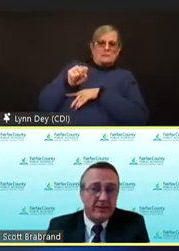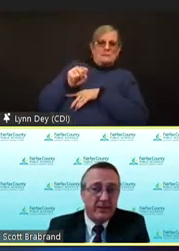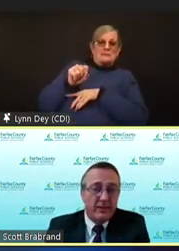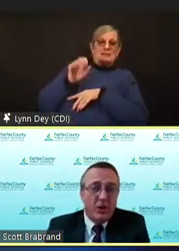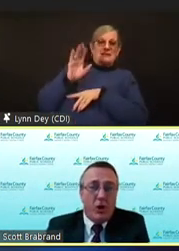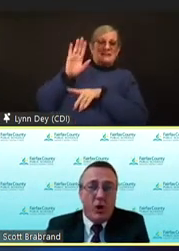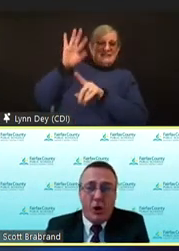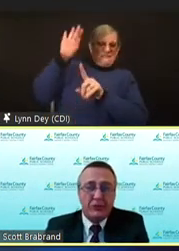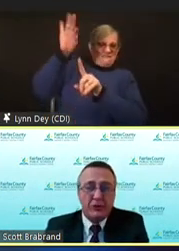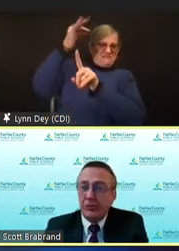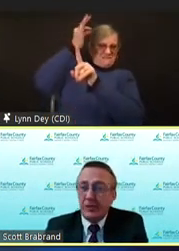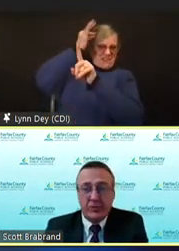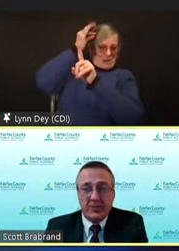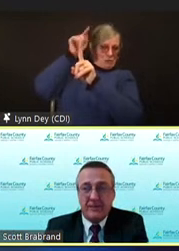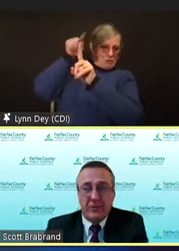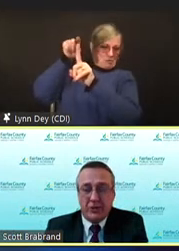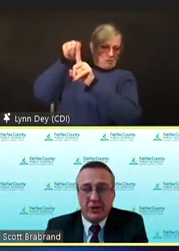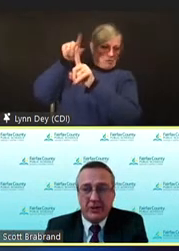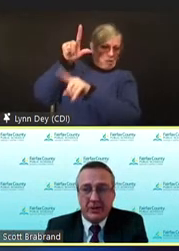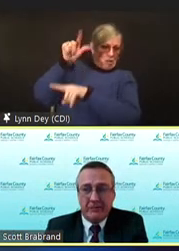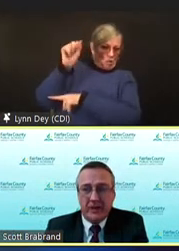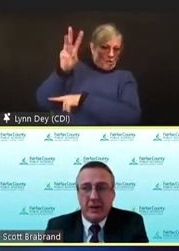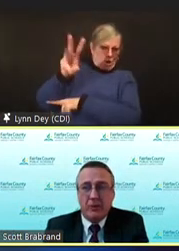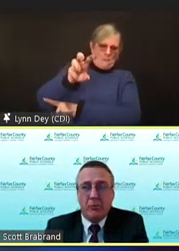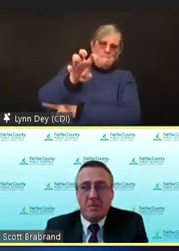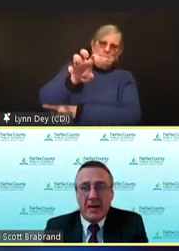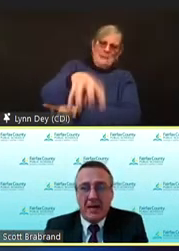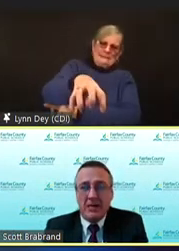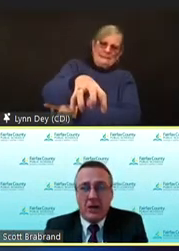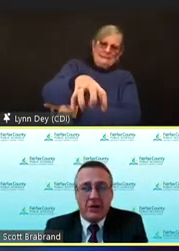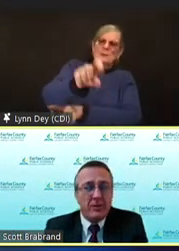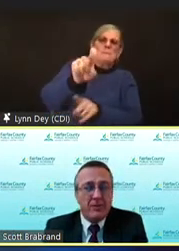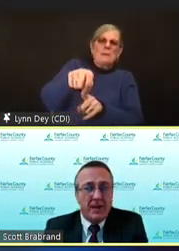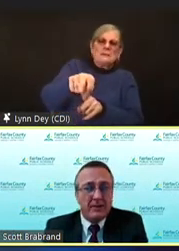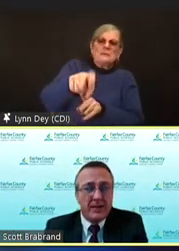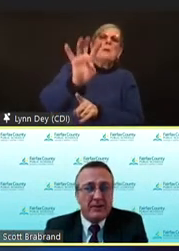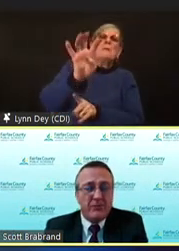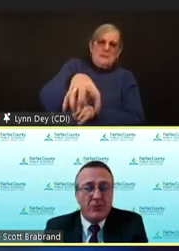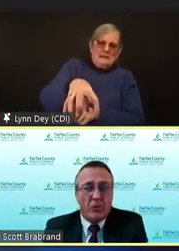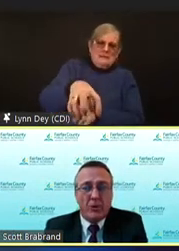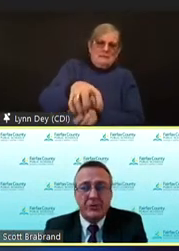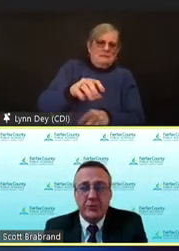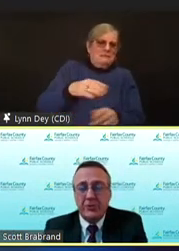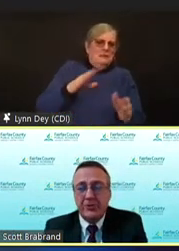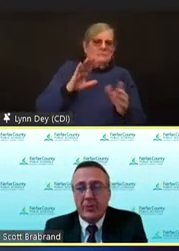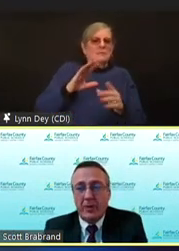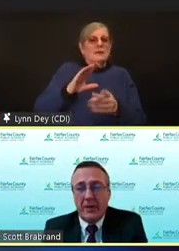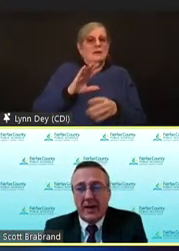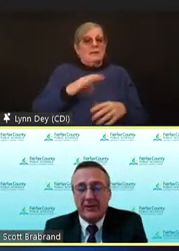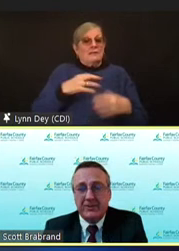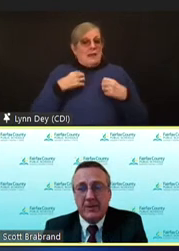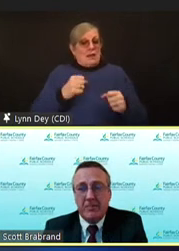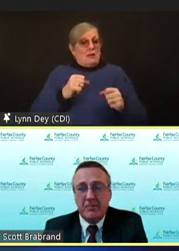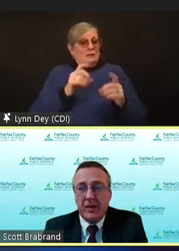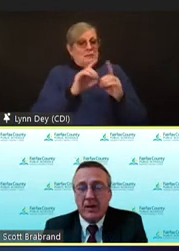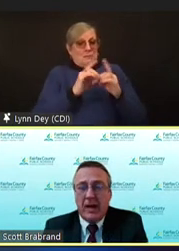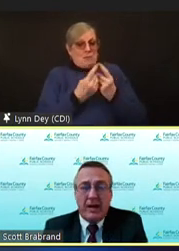requirement. All school districts in Virginia remain under a mandate for students to wear